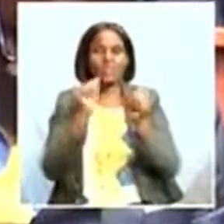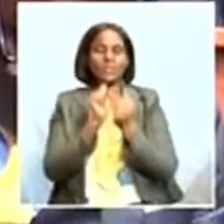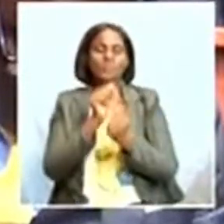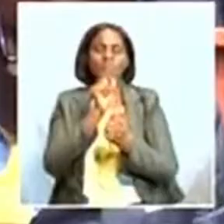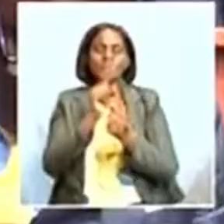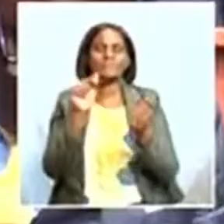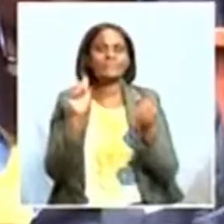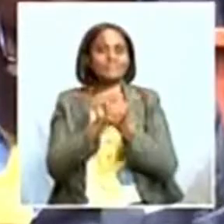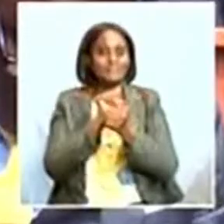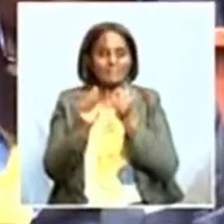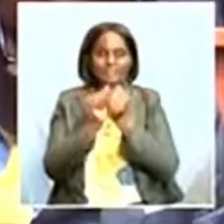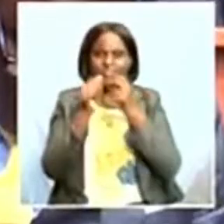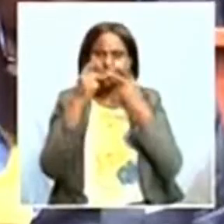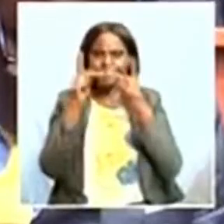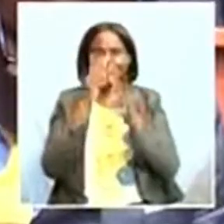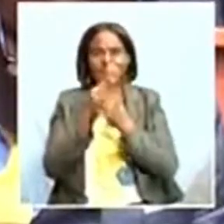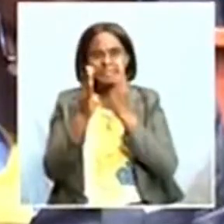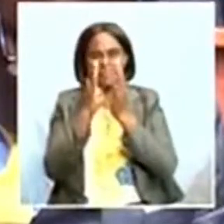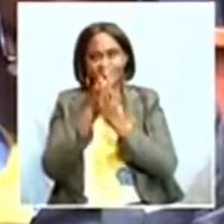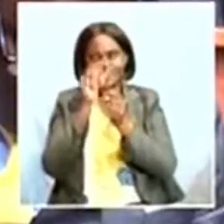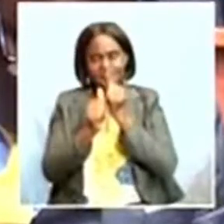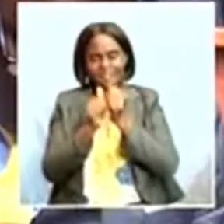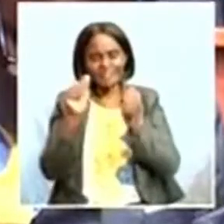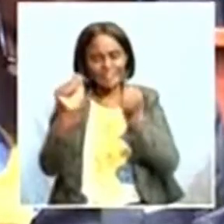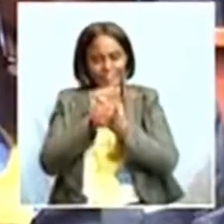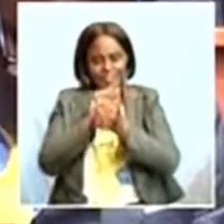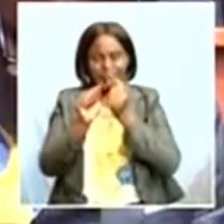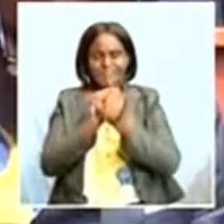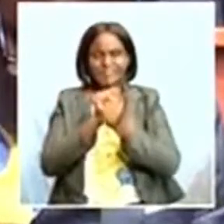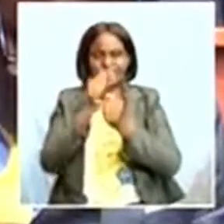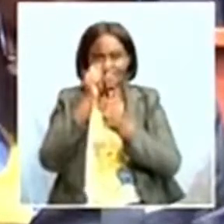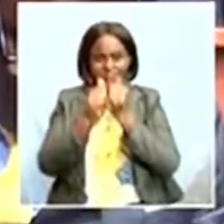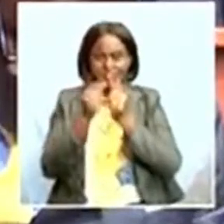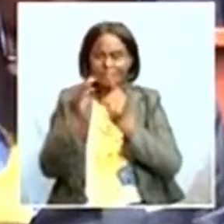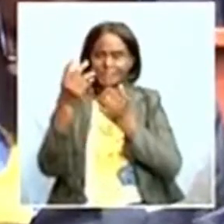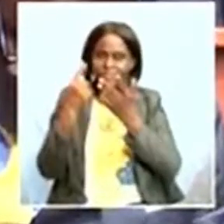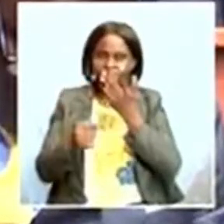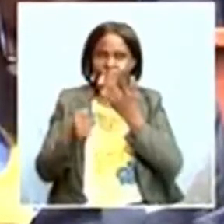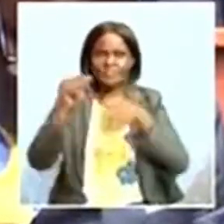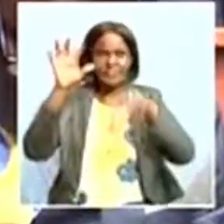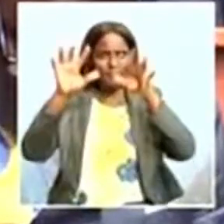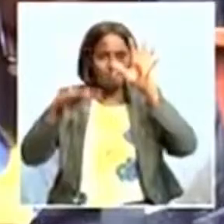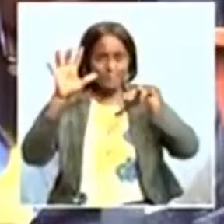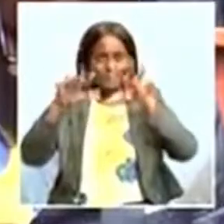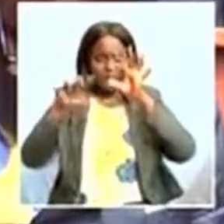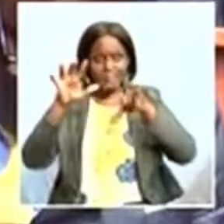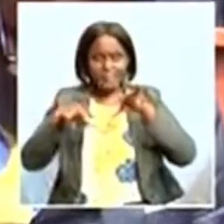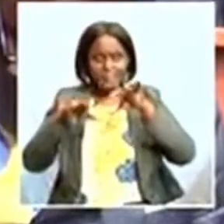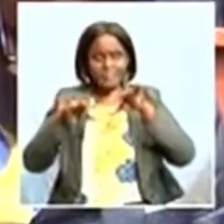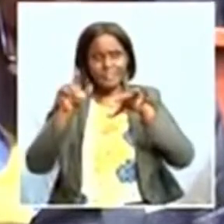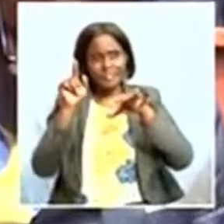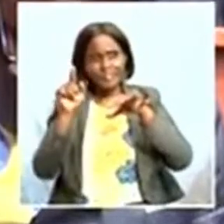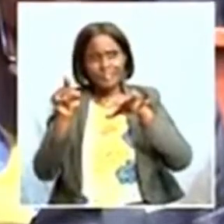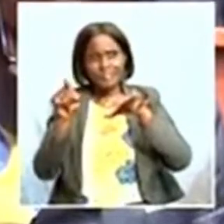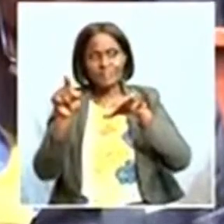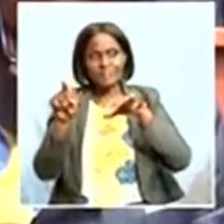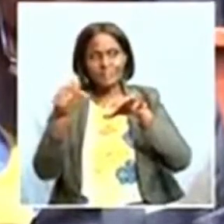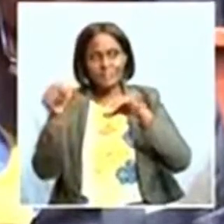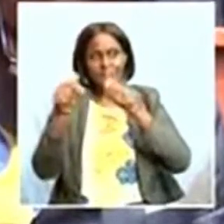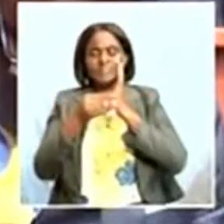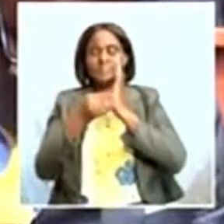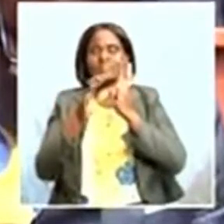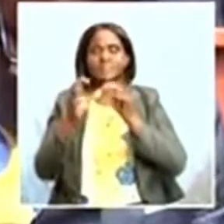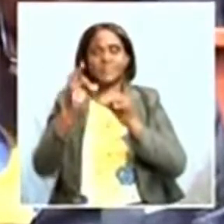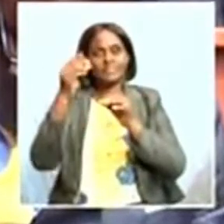the public infrastructure that is damaged due to rains? Is the leader